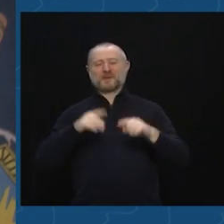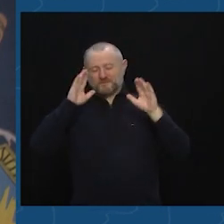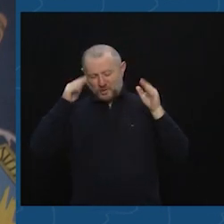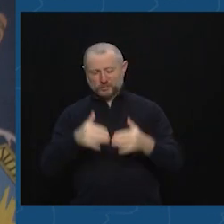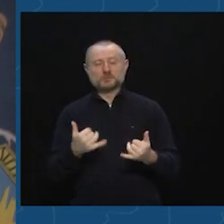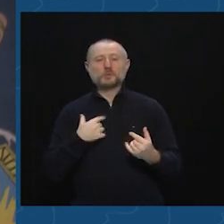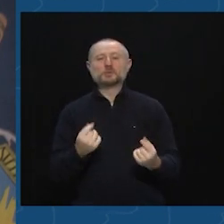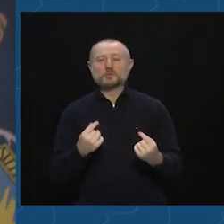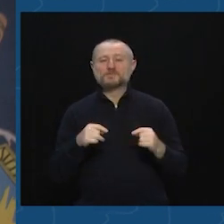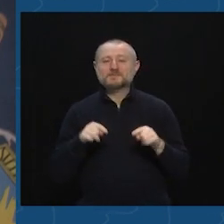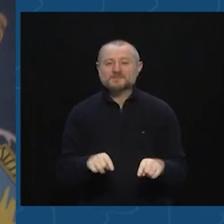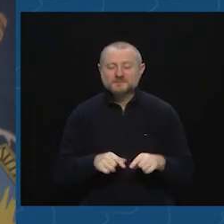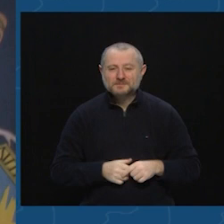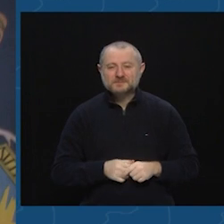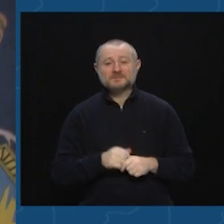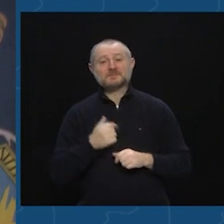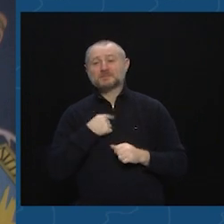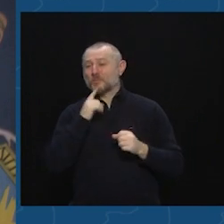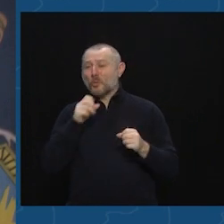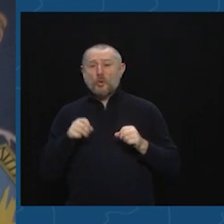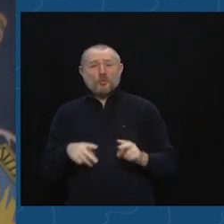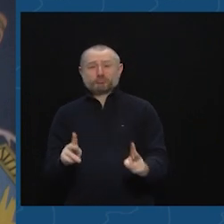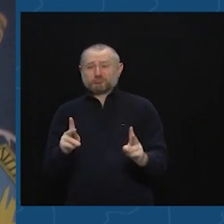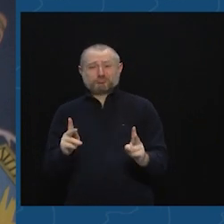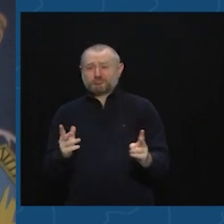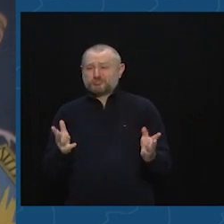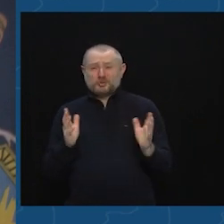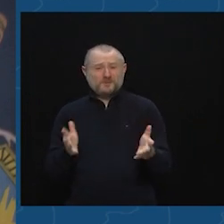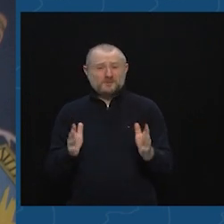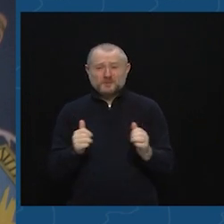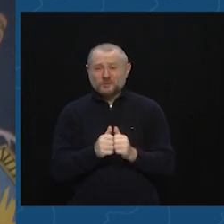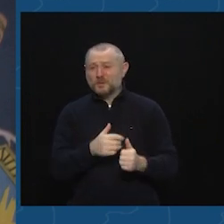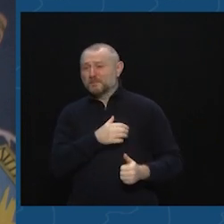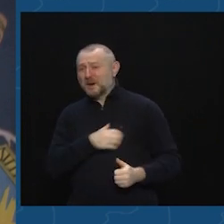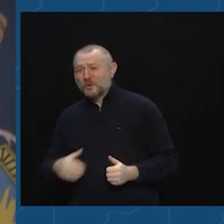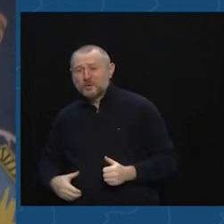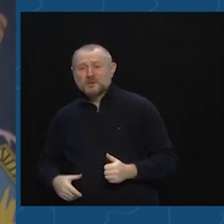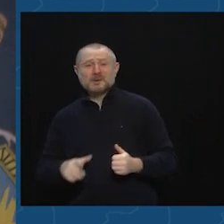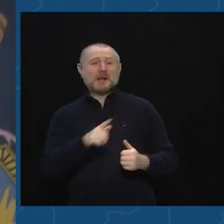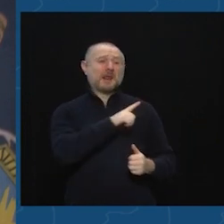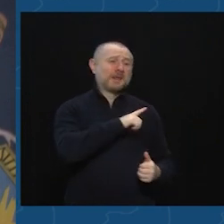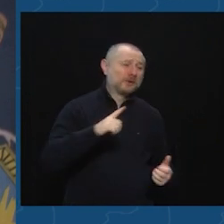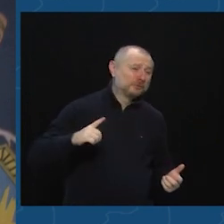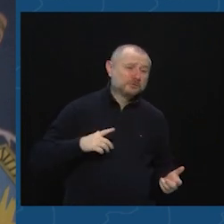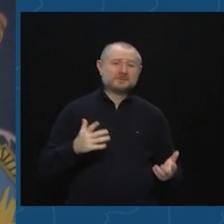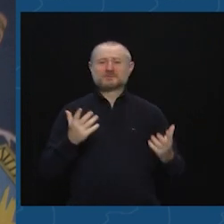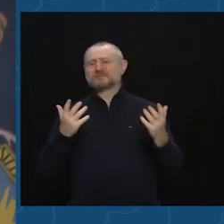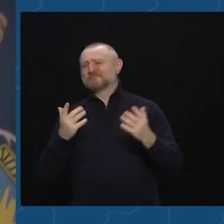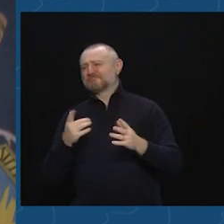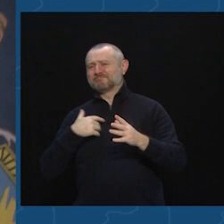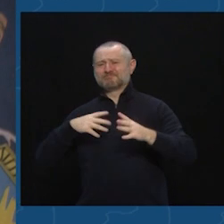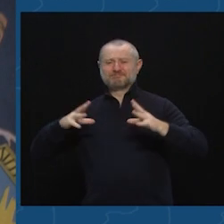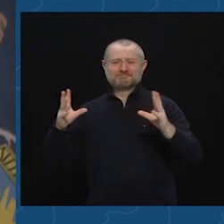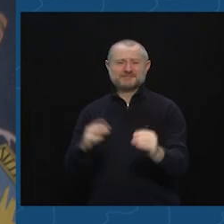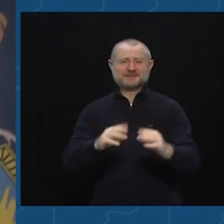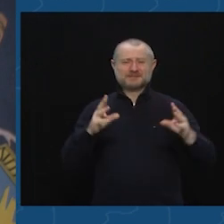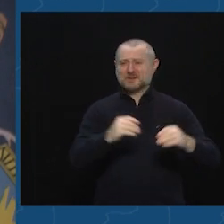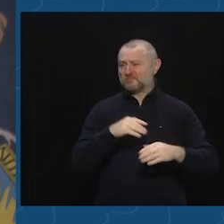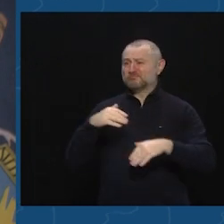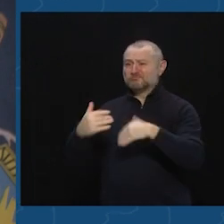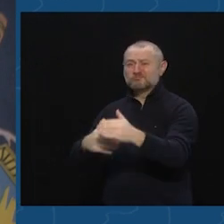have these conversations with the mayor as well as with the legislature as session unfolds on any reforms that are